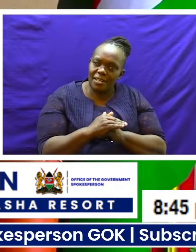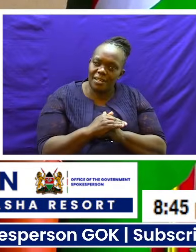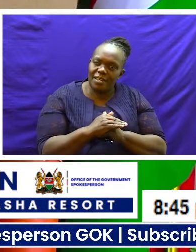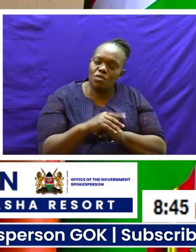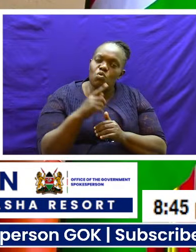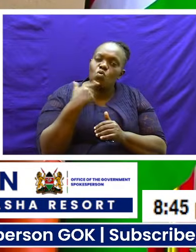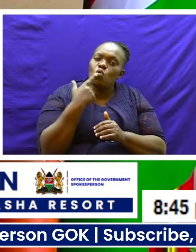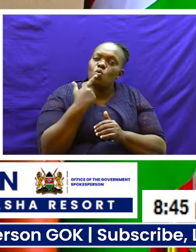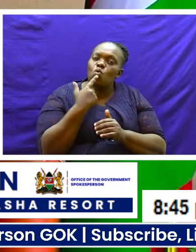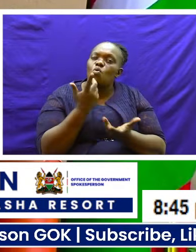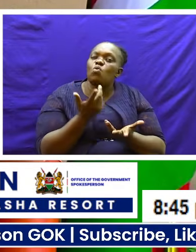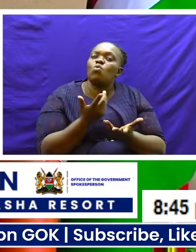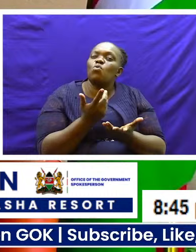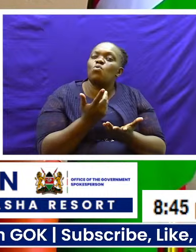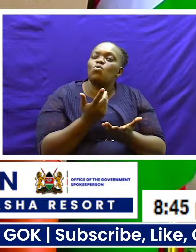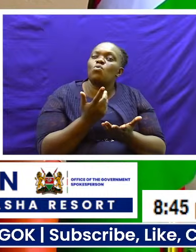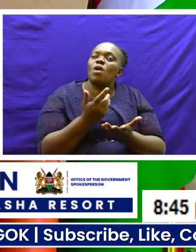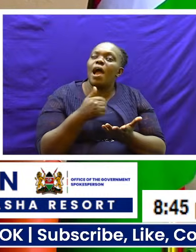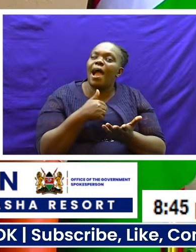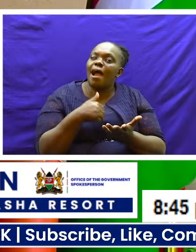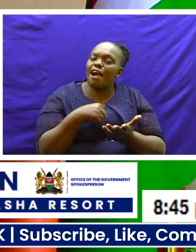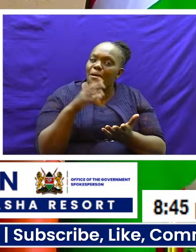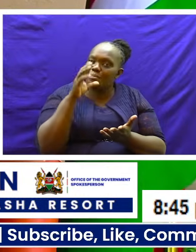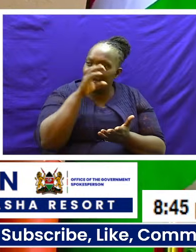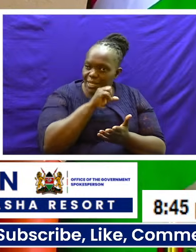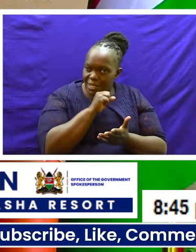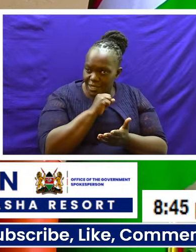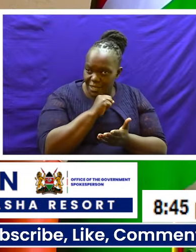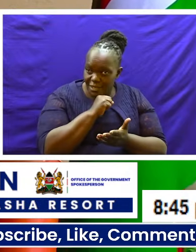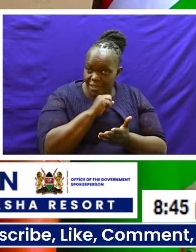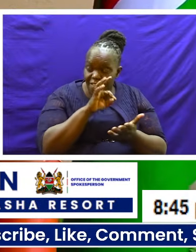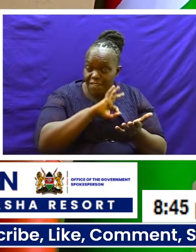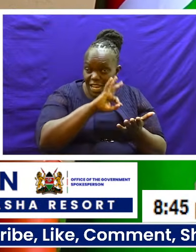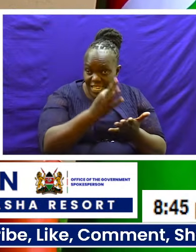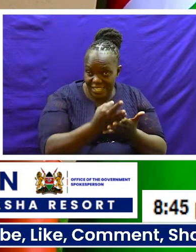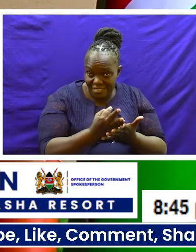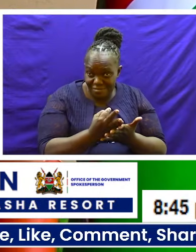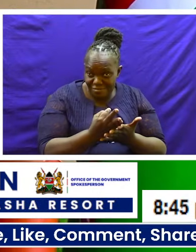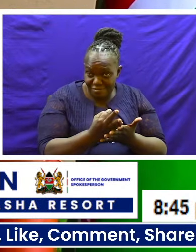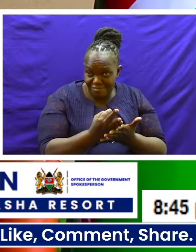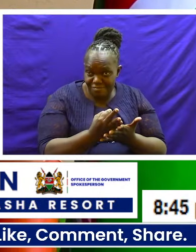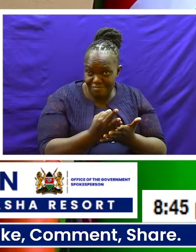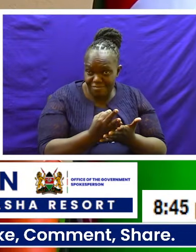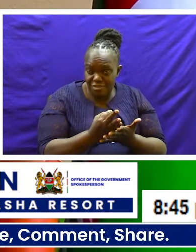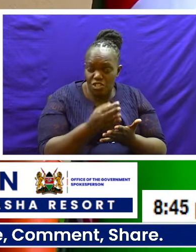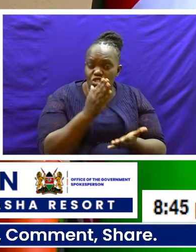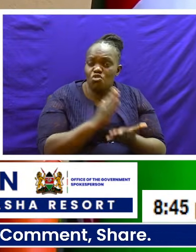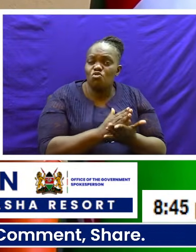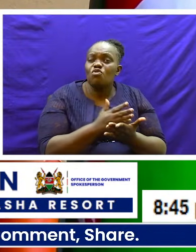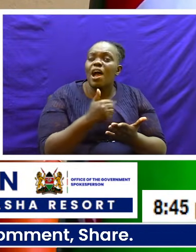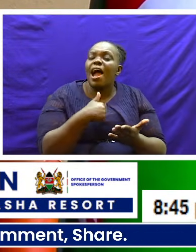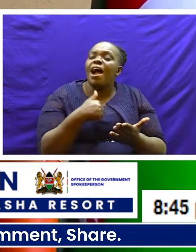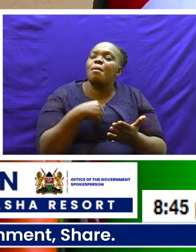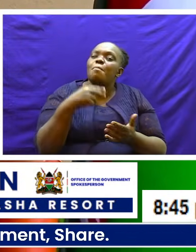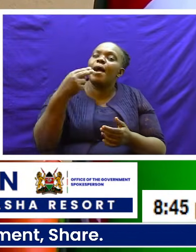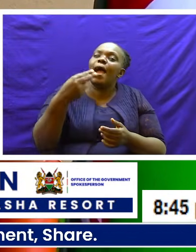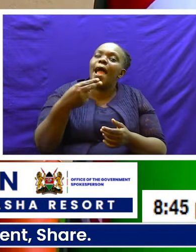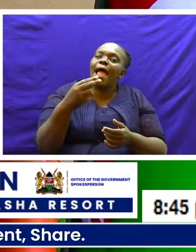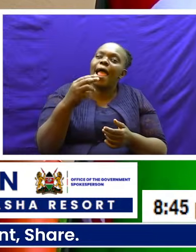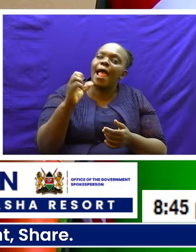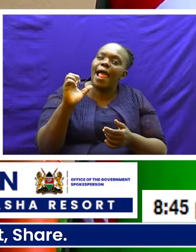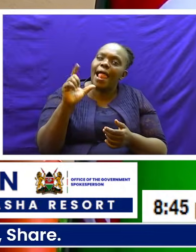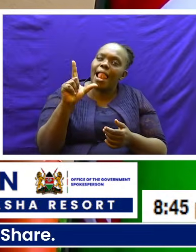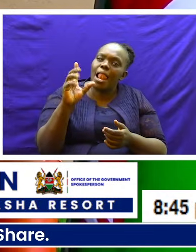For those that have missed funding, we have HELB,